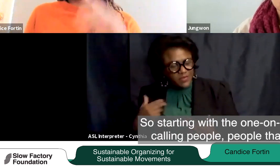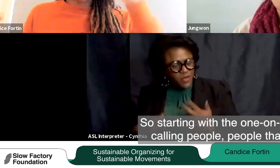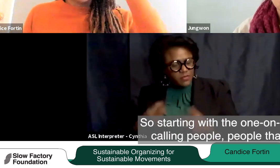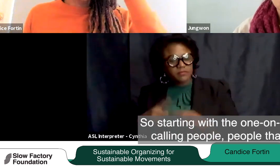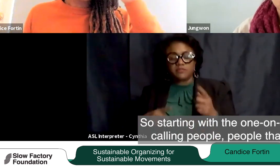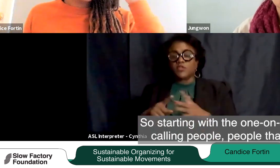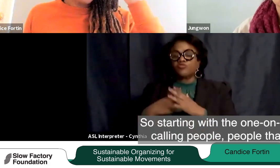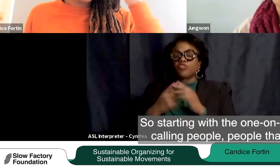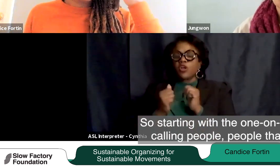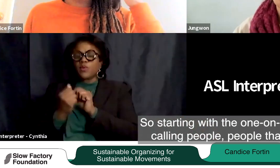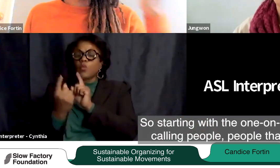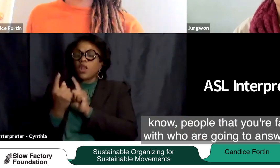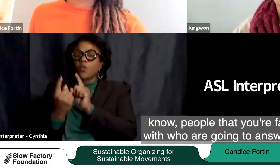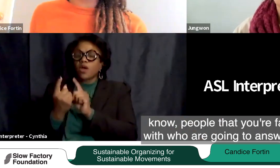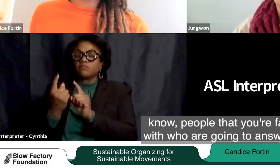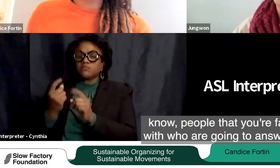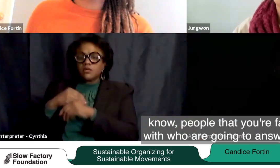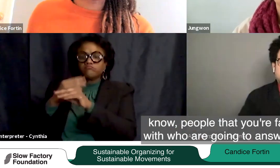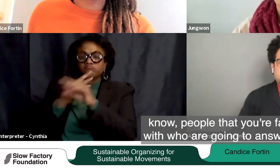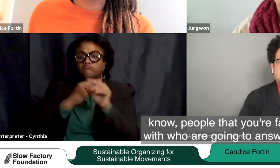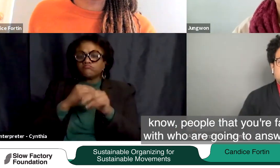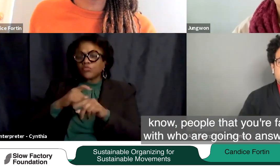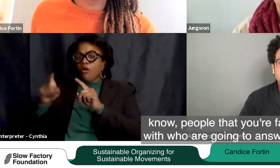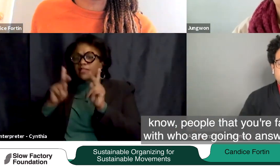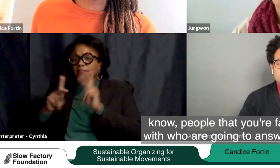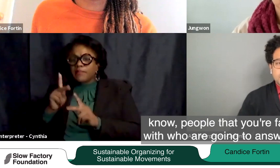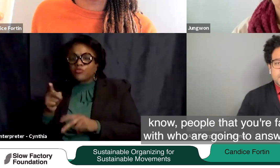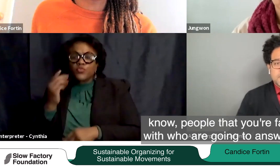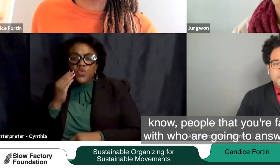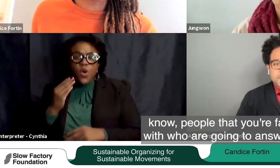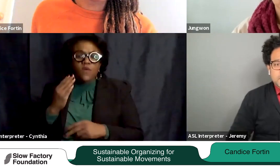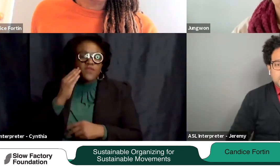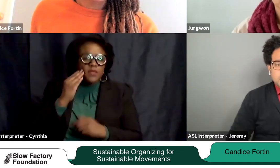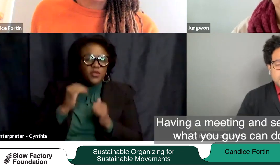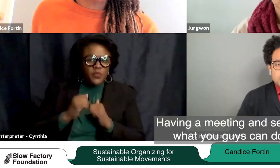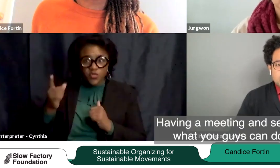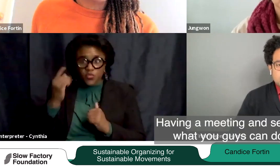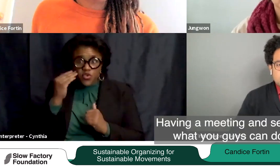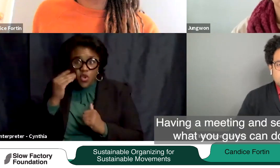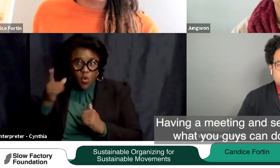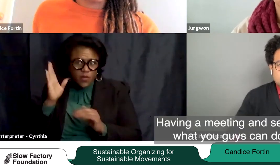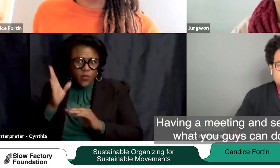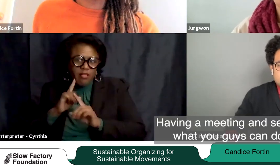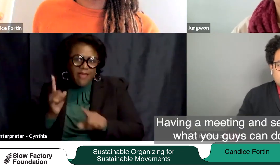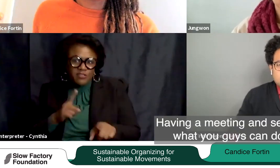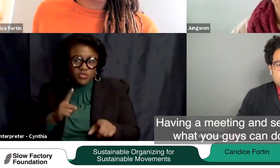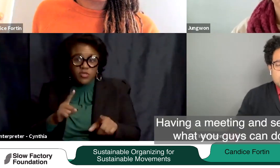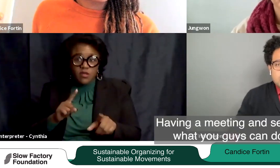with the one-on-one, just calling people that you know, people that you're familiar with who are going to answer you, having a